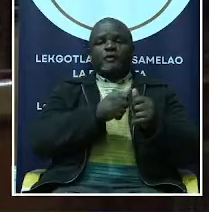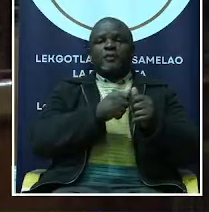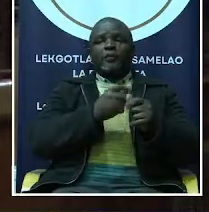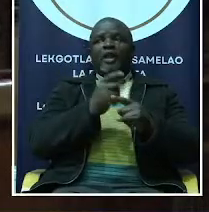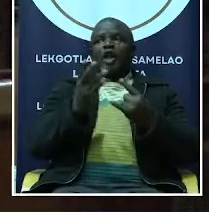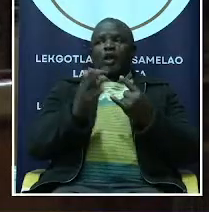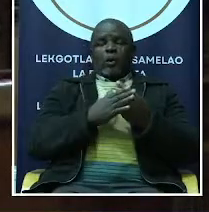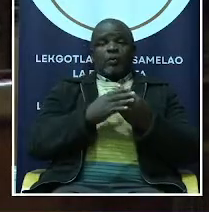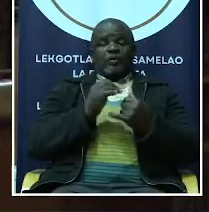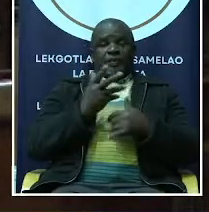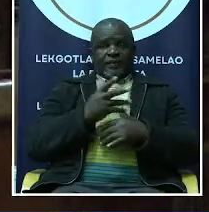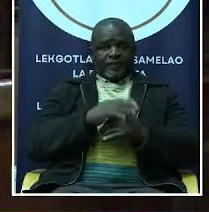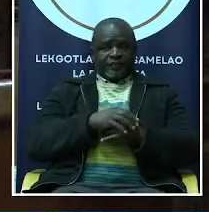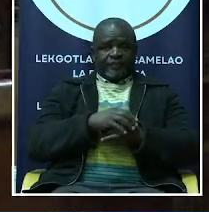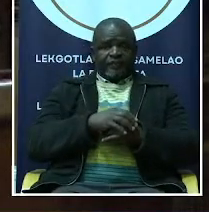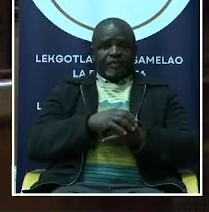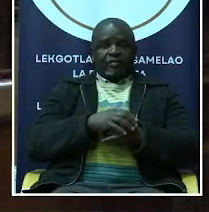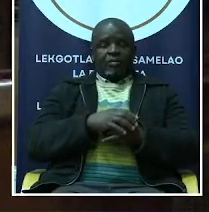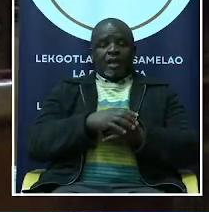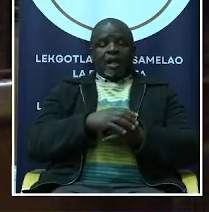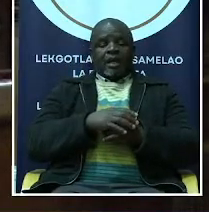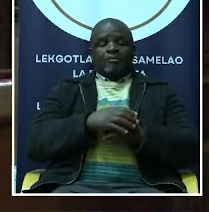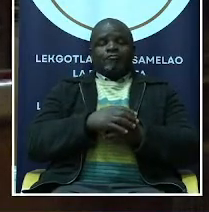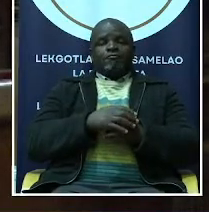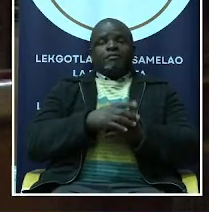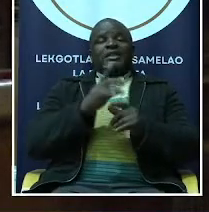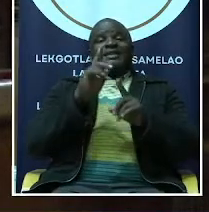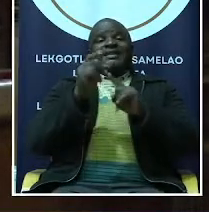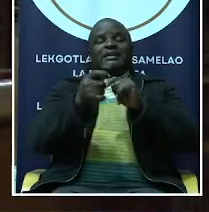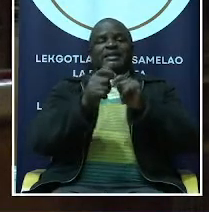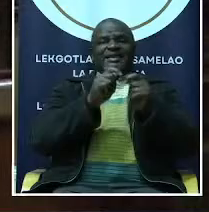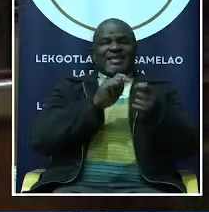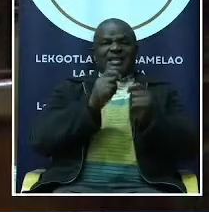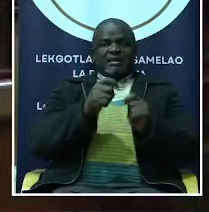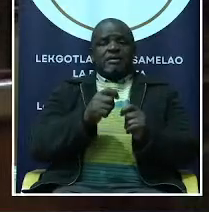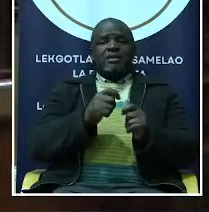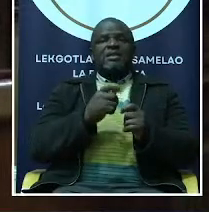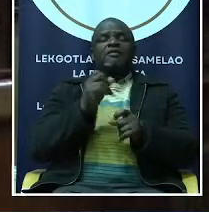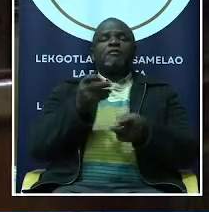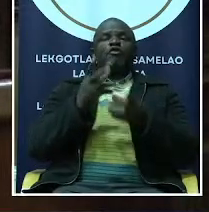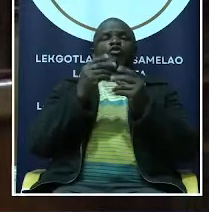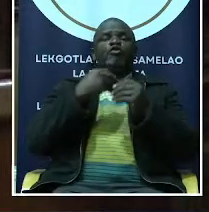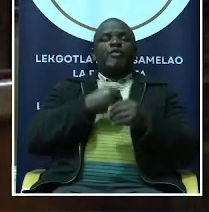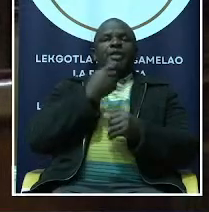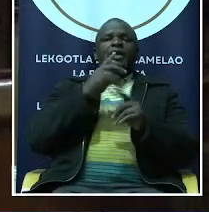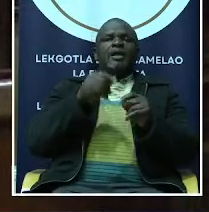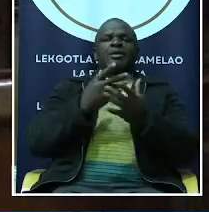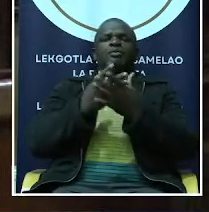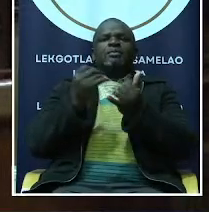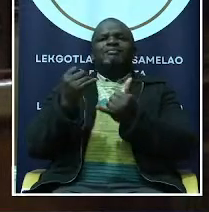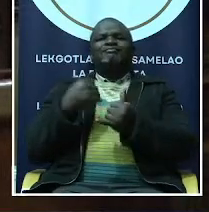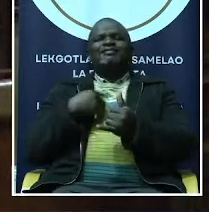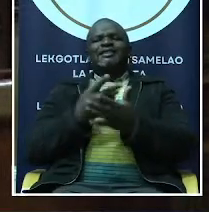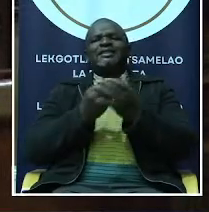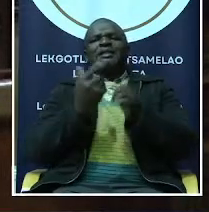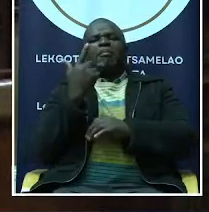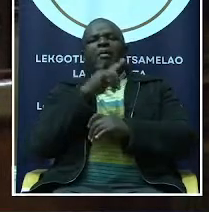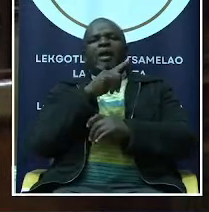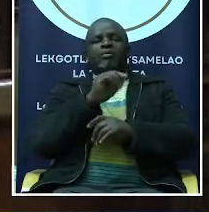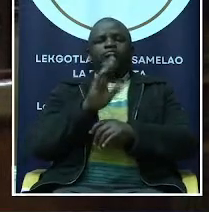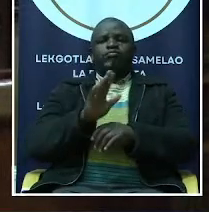Speaker, changes will not come to our young people if we are going to wrap it in a ribbon. It will only